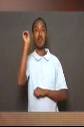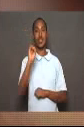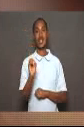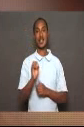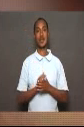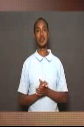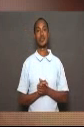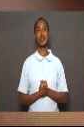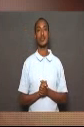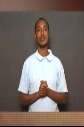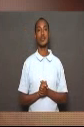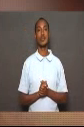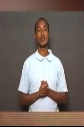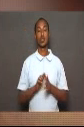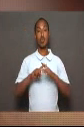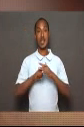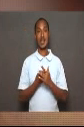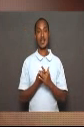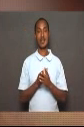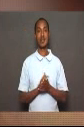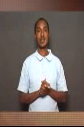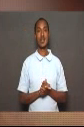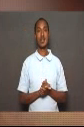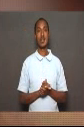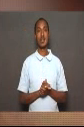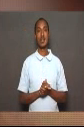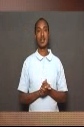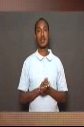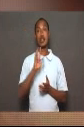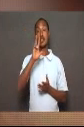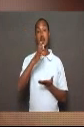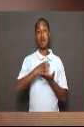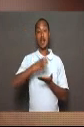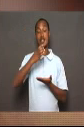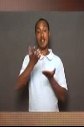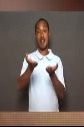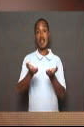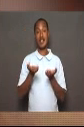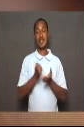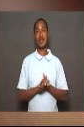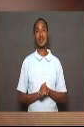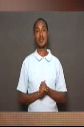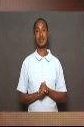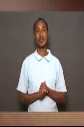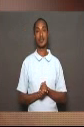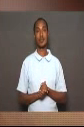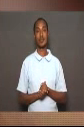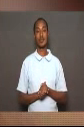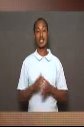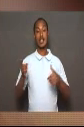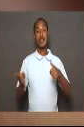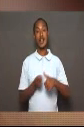oxides. To begin, 3 beakers are needed. In the